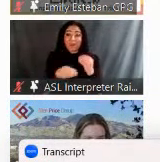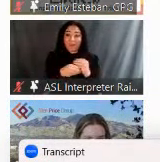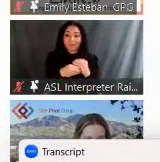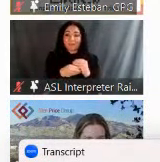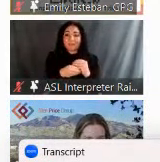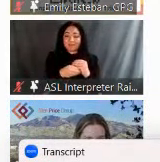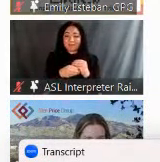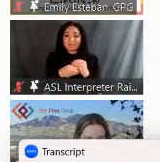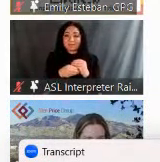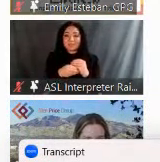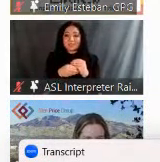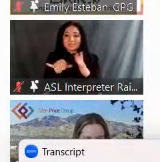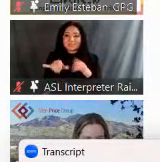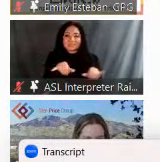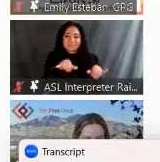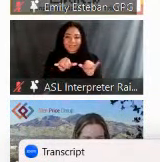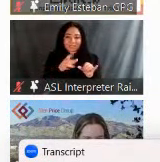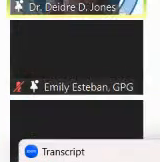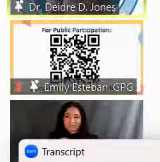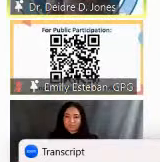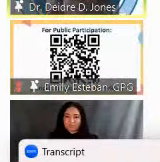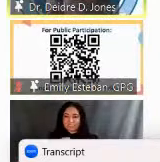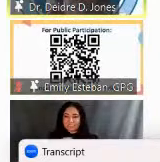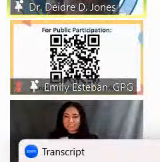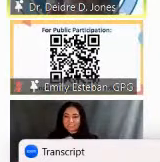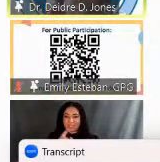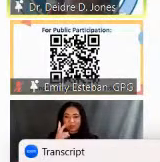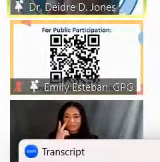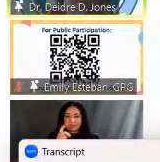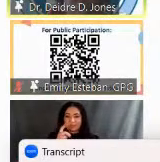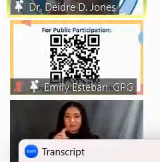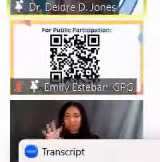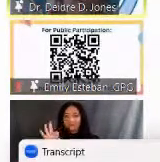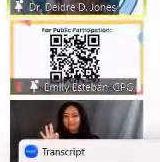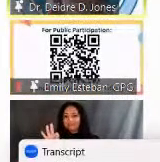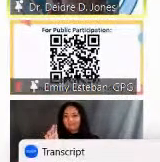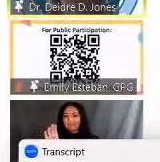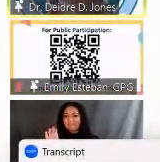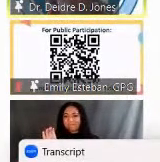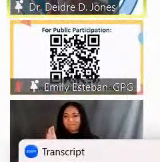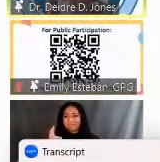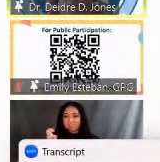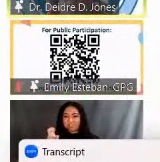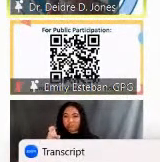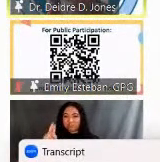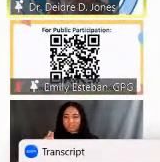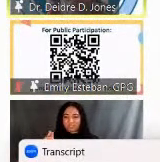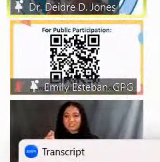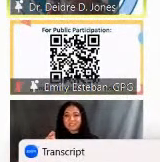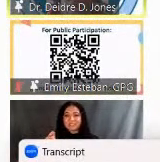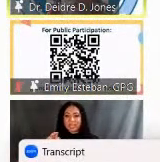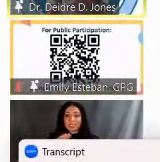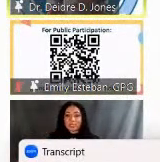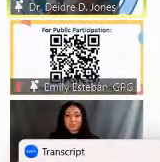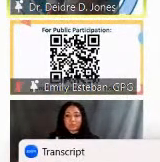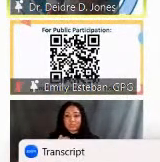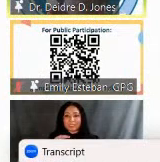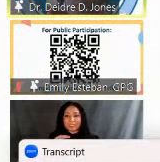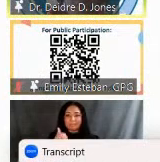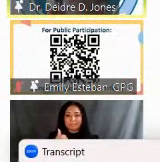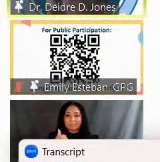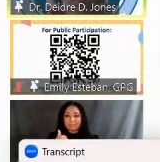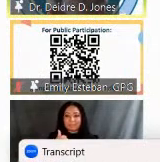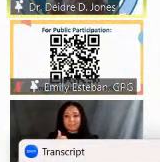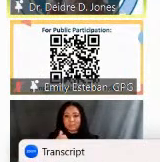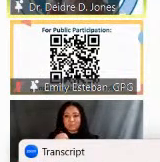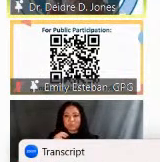that the standards and practice that you see in Fetchin, CSPP, Head Start, as well as community-based organizations, as